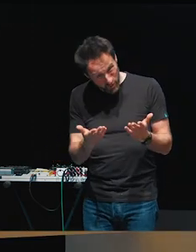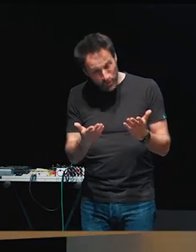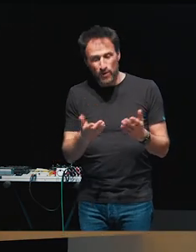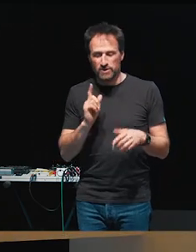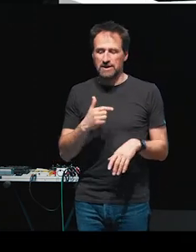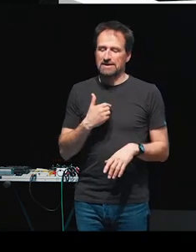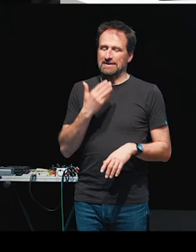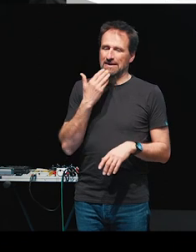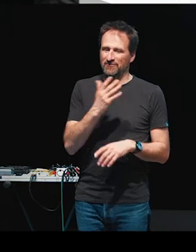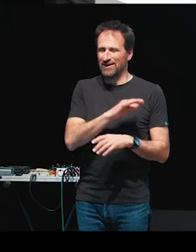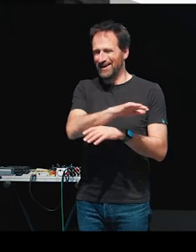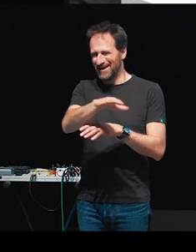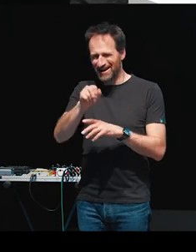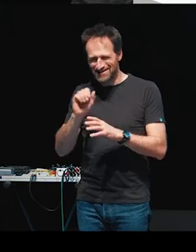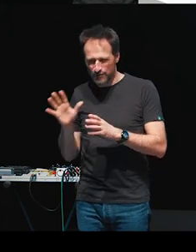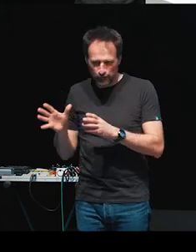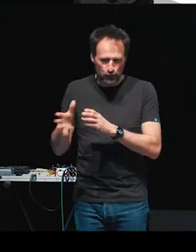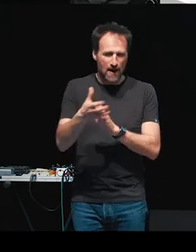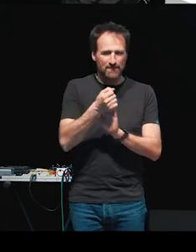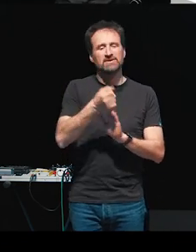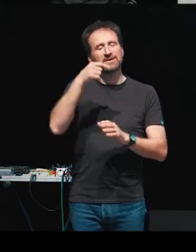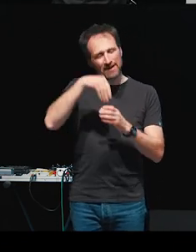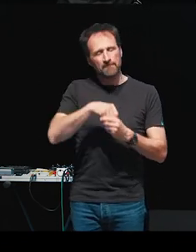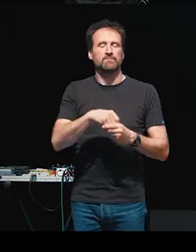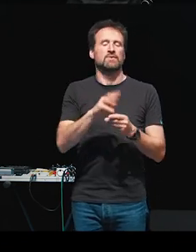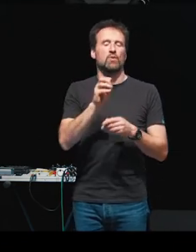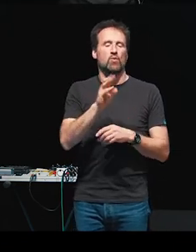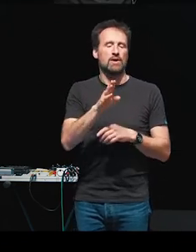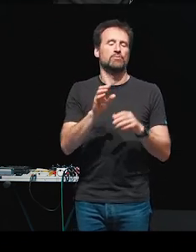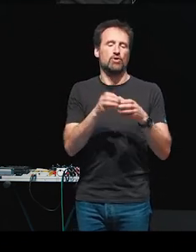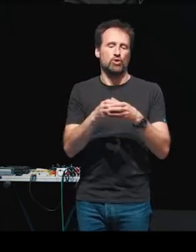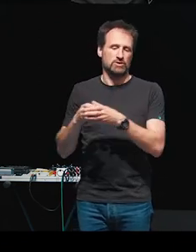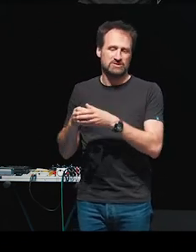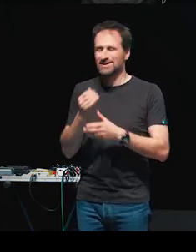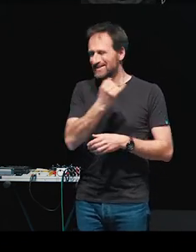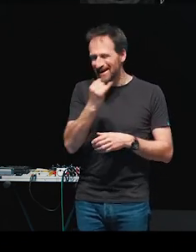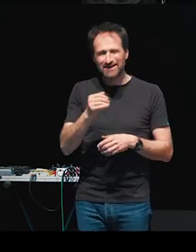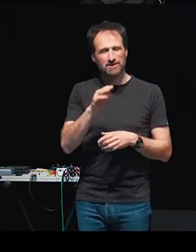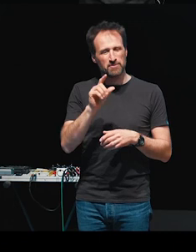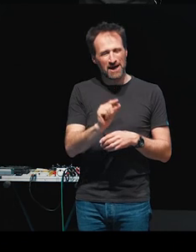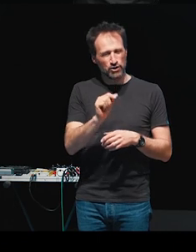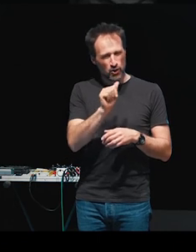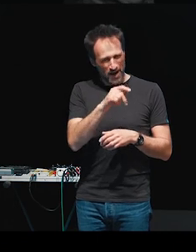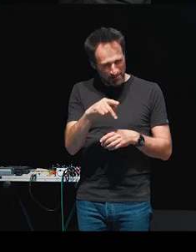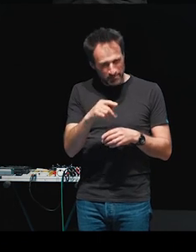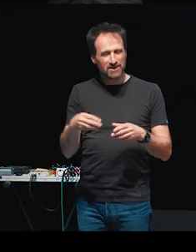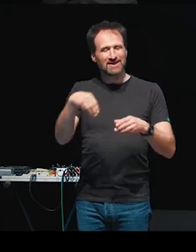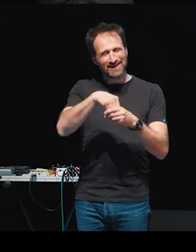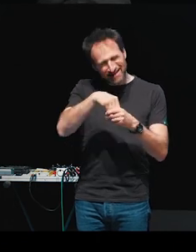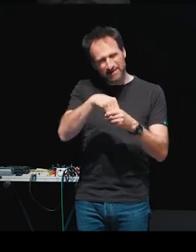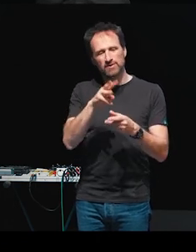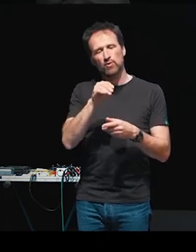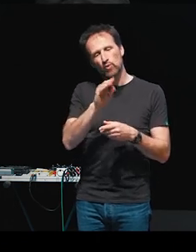to wrap everything into web components. To wrap every micro app into web components. Now you have